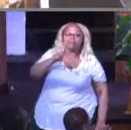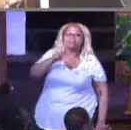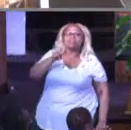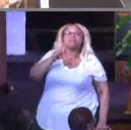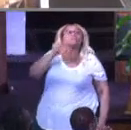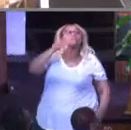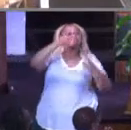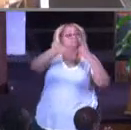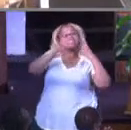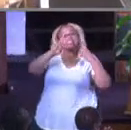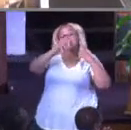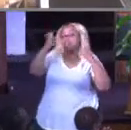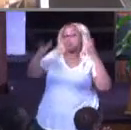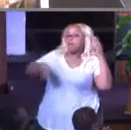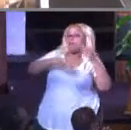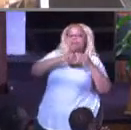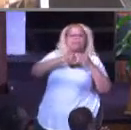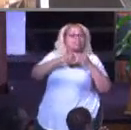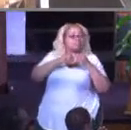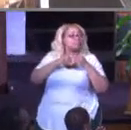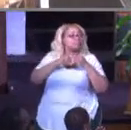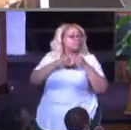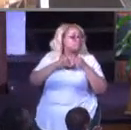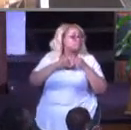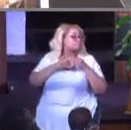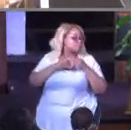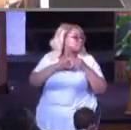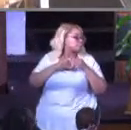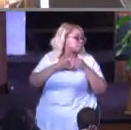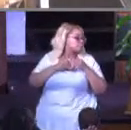for, and it's going to be six others. And God